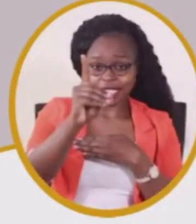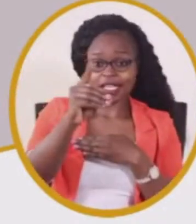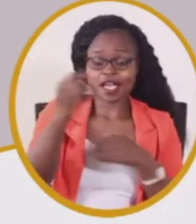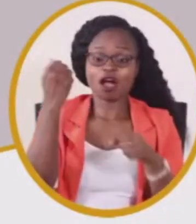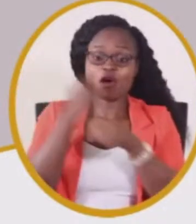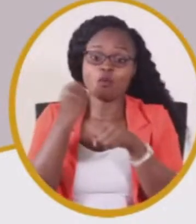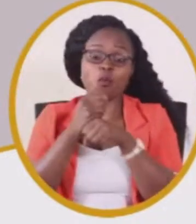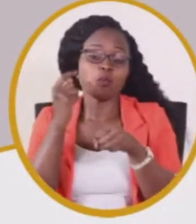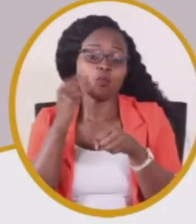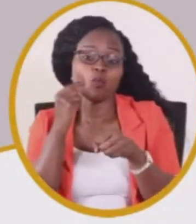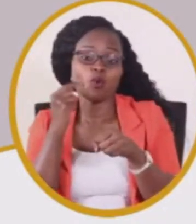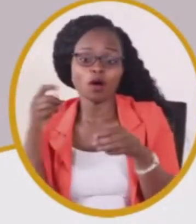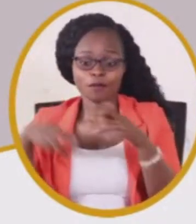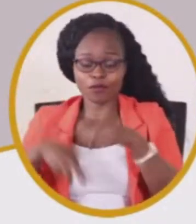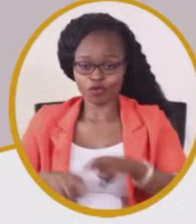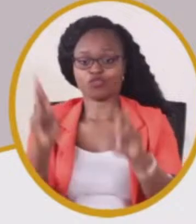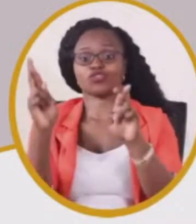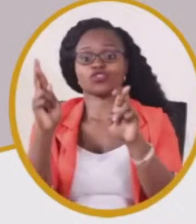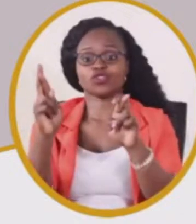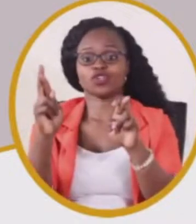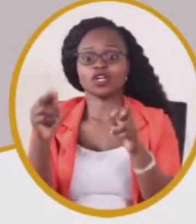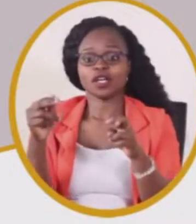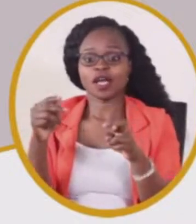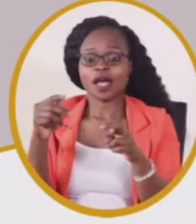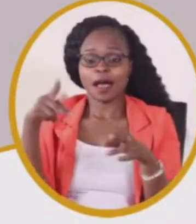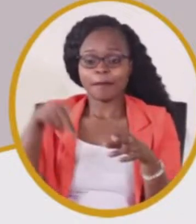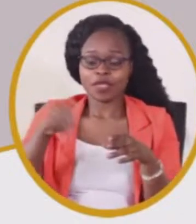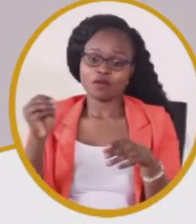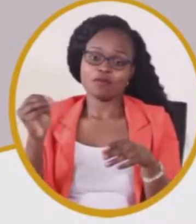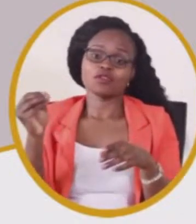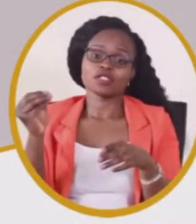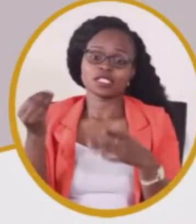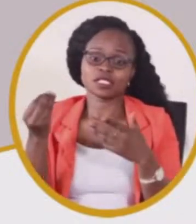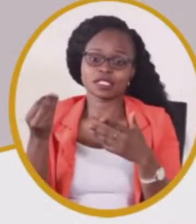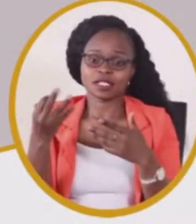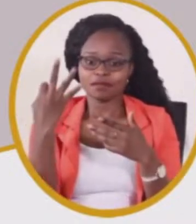Road, off Haile Selassie Avenue, PO Box number